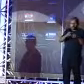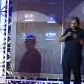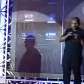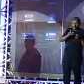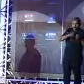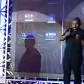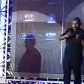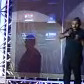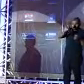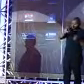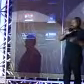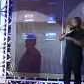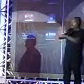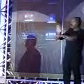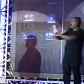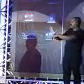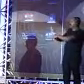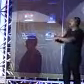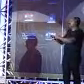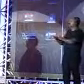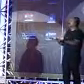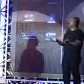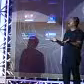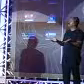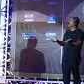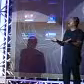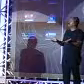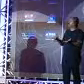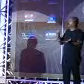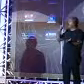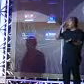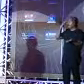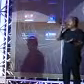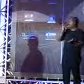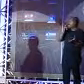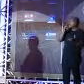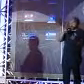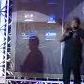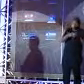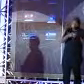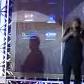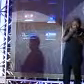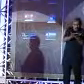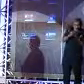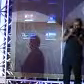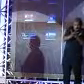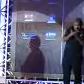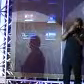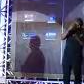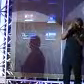knowledge, only the scientific and technological endpoint.